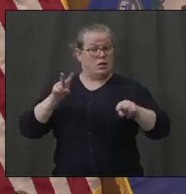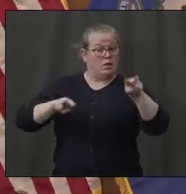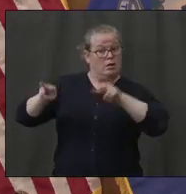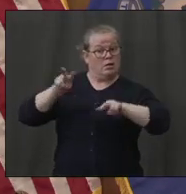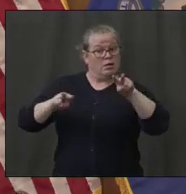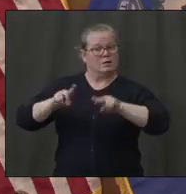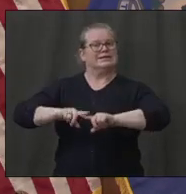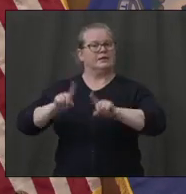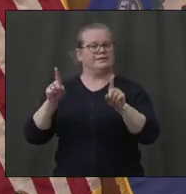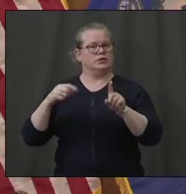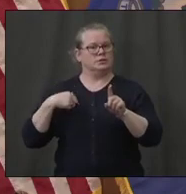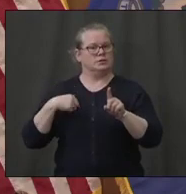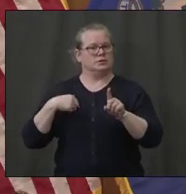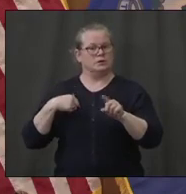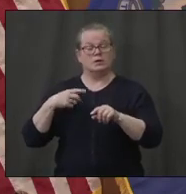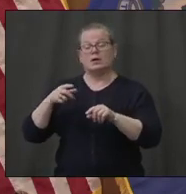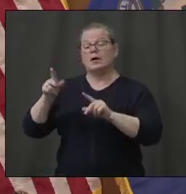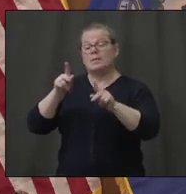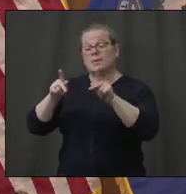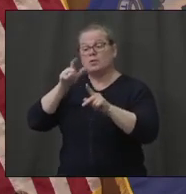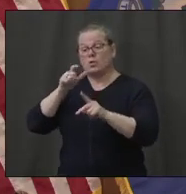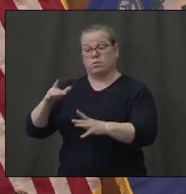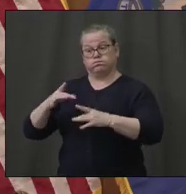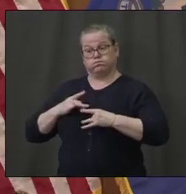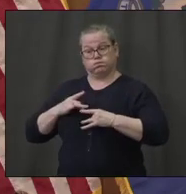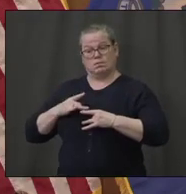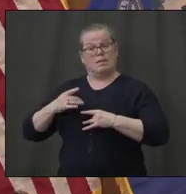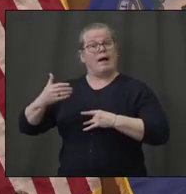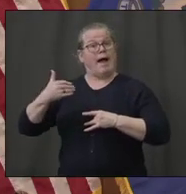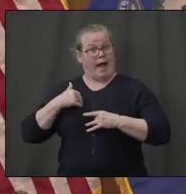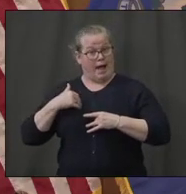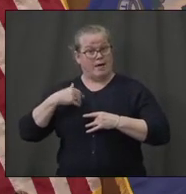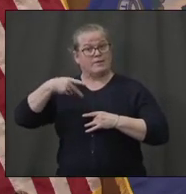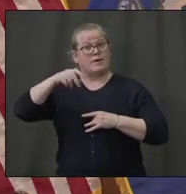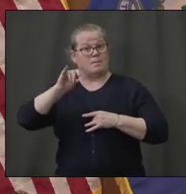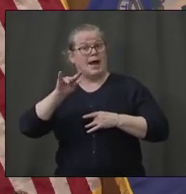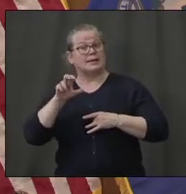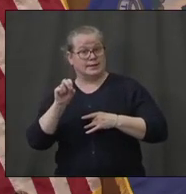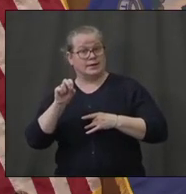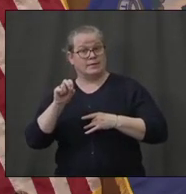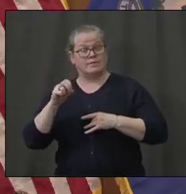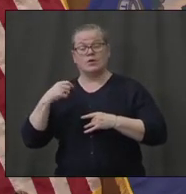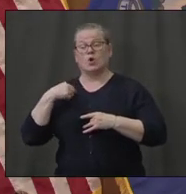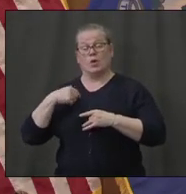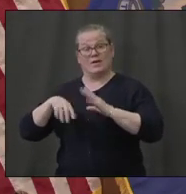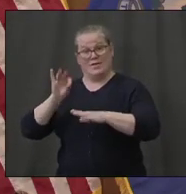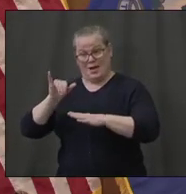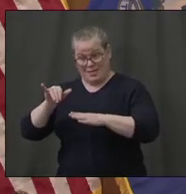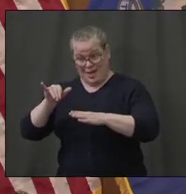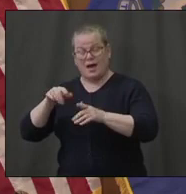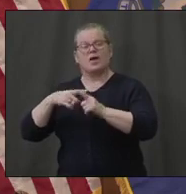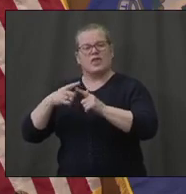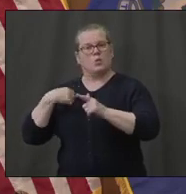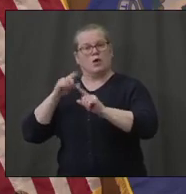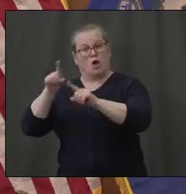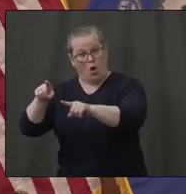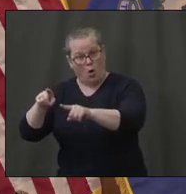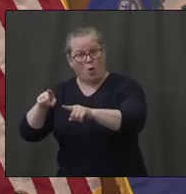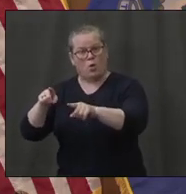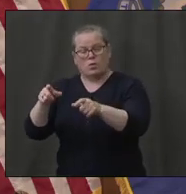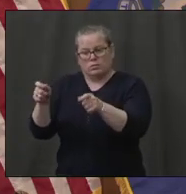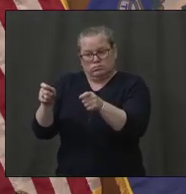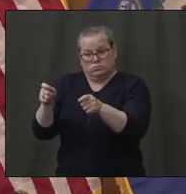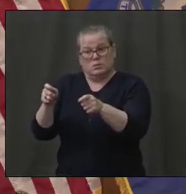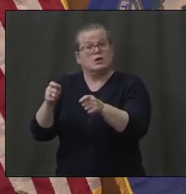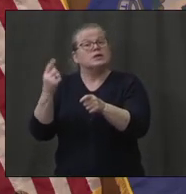test positive for COVID-19 so that we can implement control measures. So anyone who tests positive, contacts of that